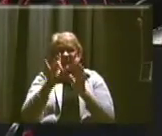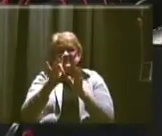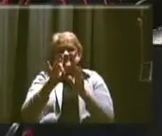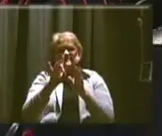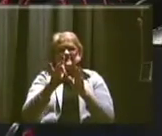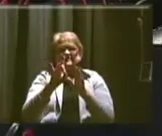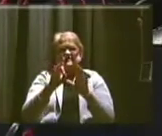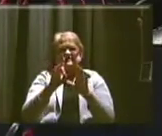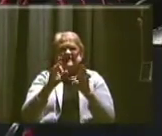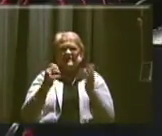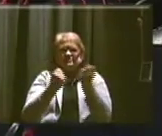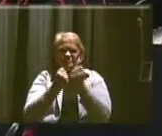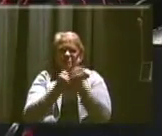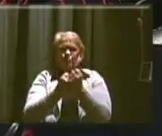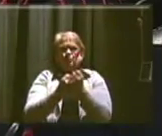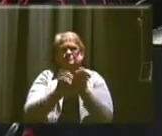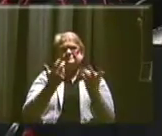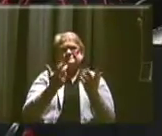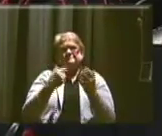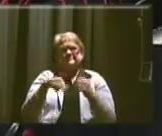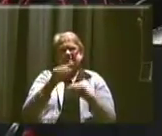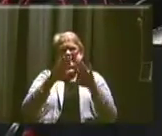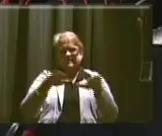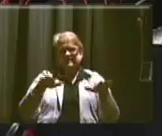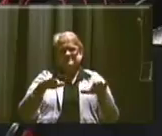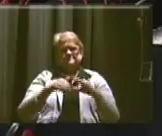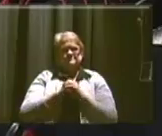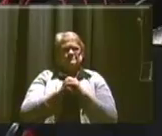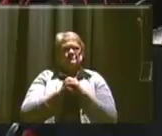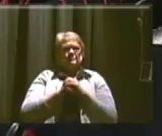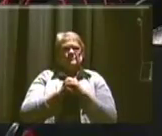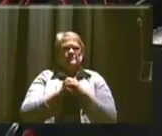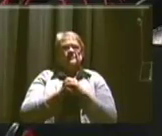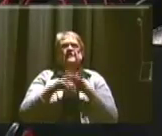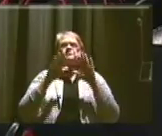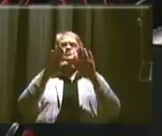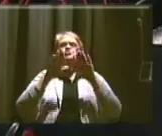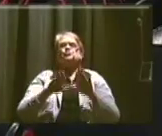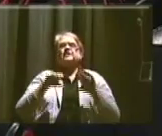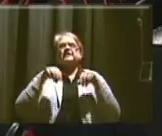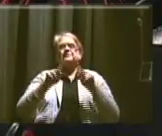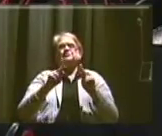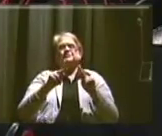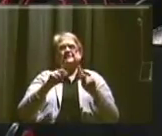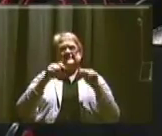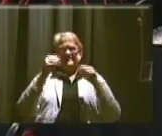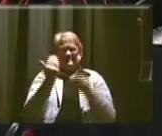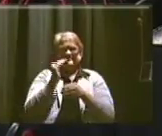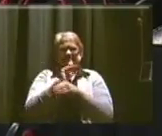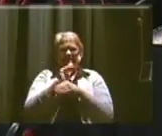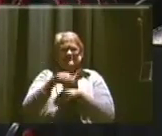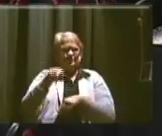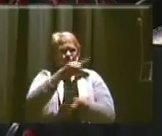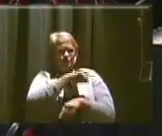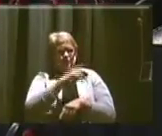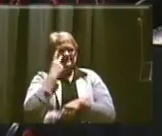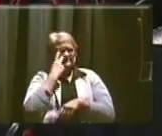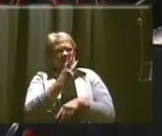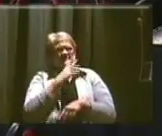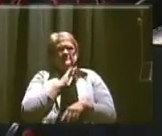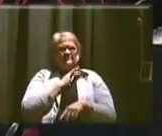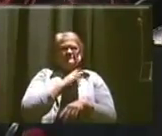1. I'm still excited about it, but it was a great opportunity for you to see some of the finest, so thank you